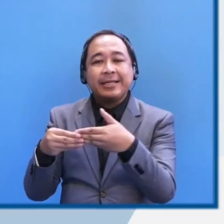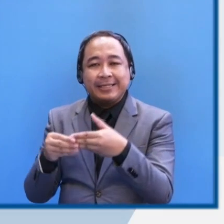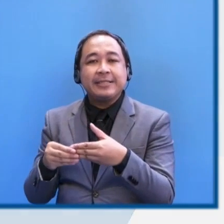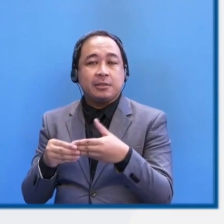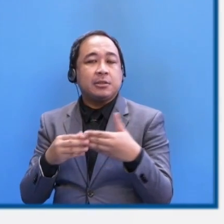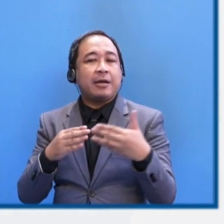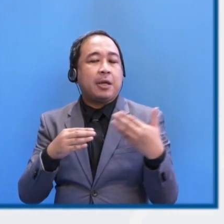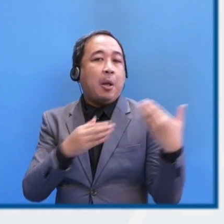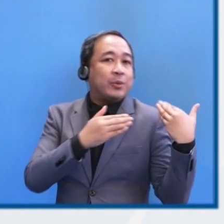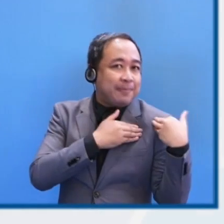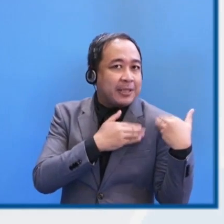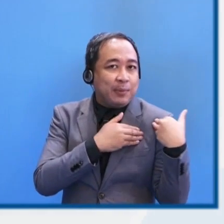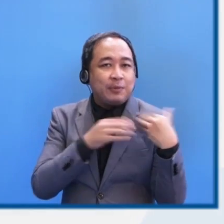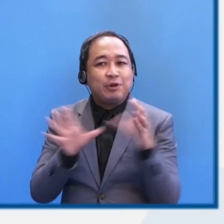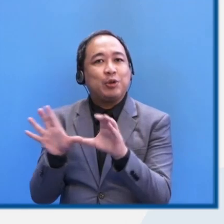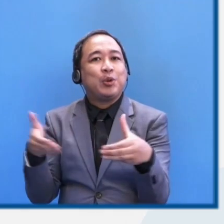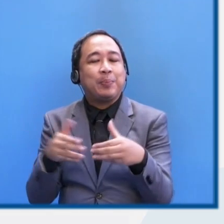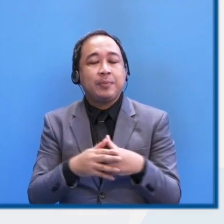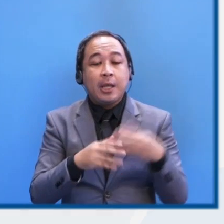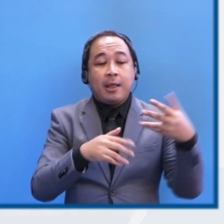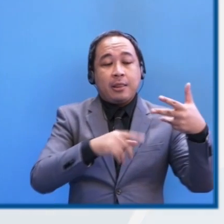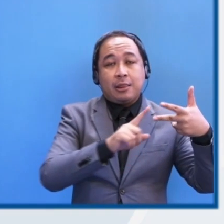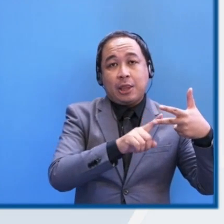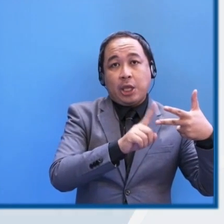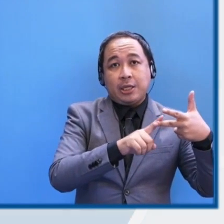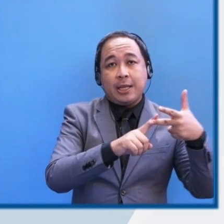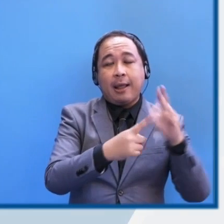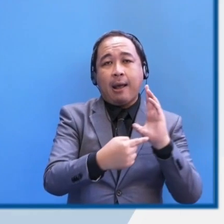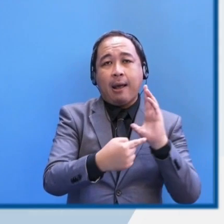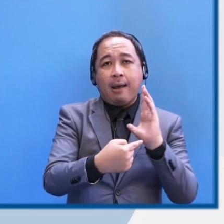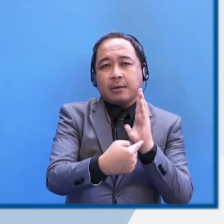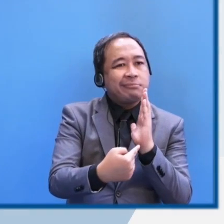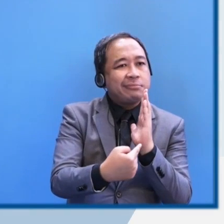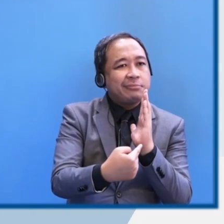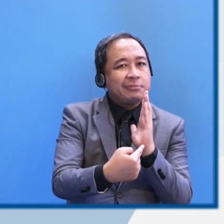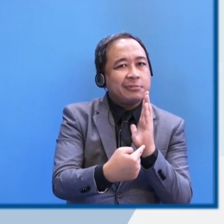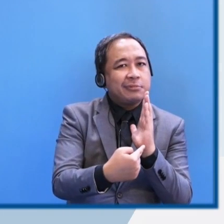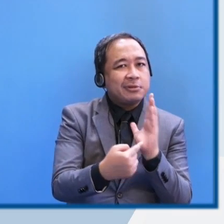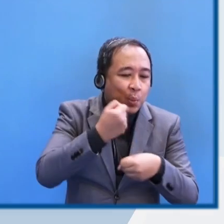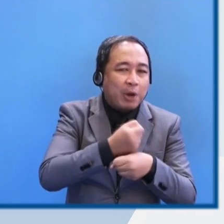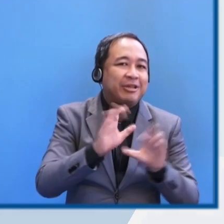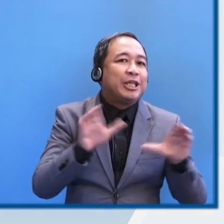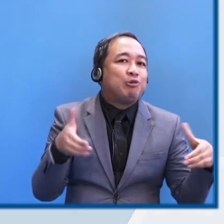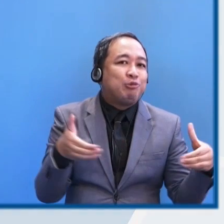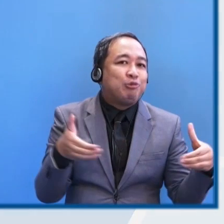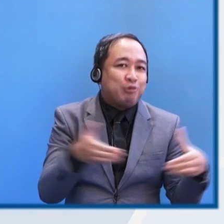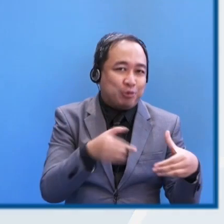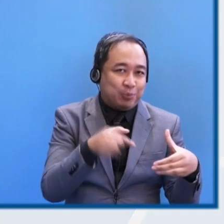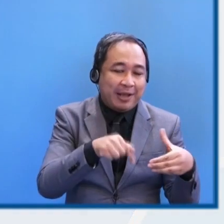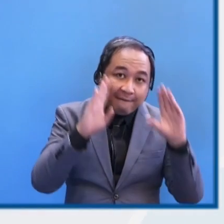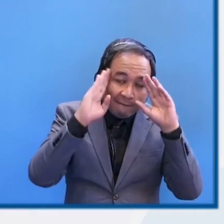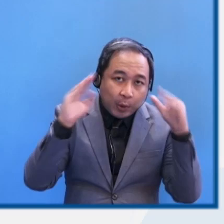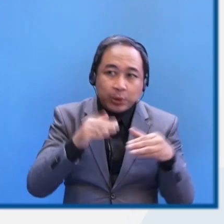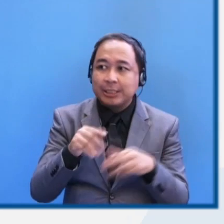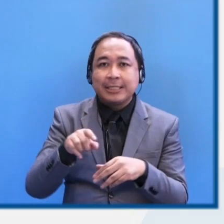body. The last is the Technical Working Group on Civil and Military Coordination, which was established in recognition of the